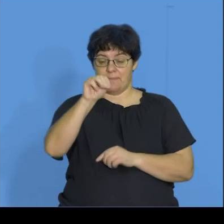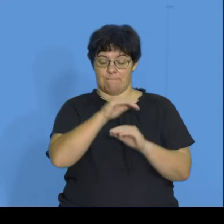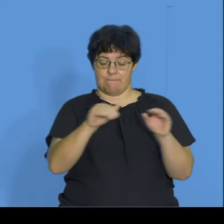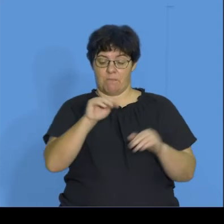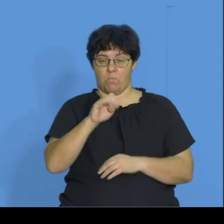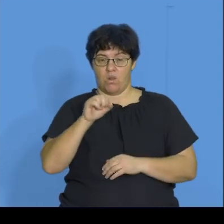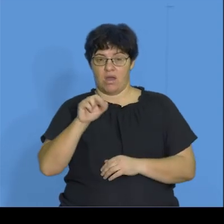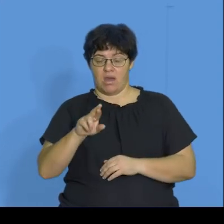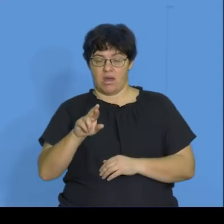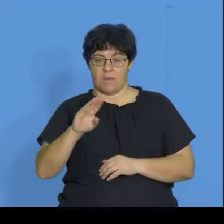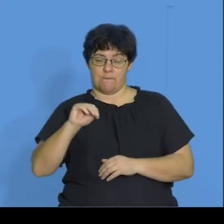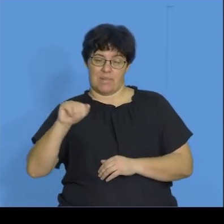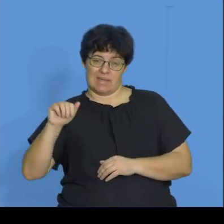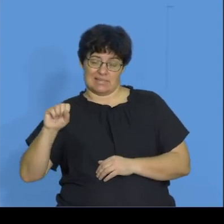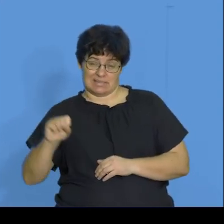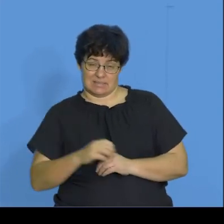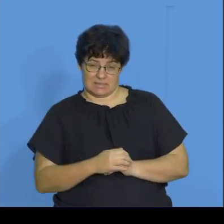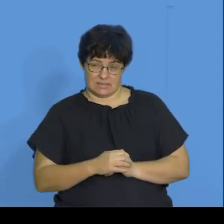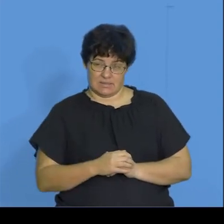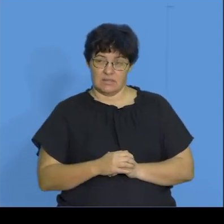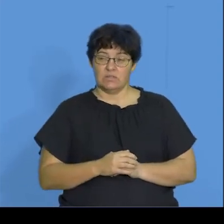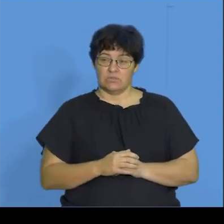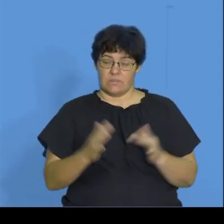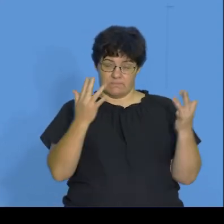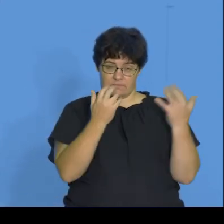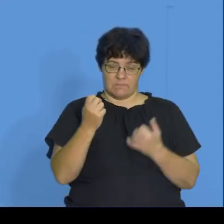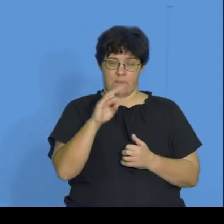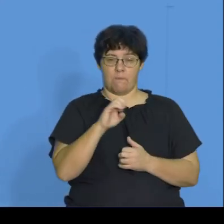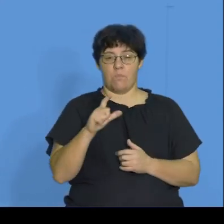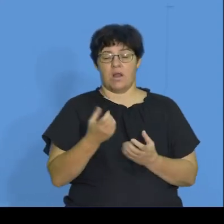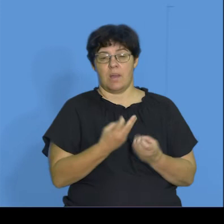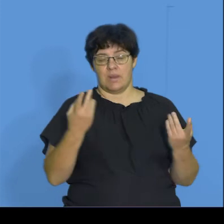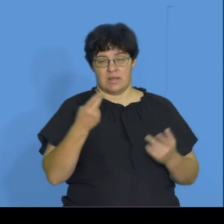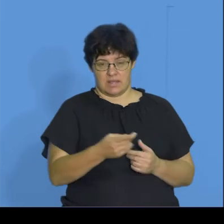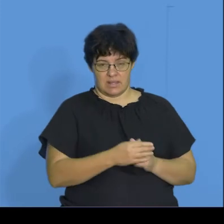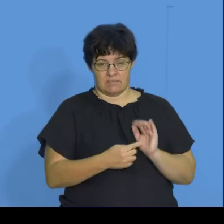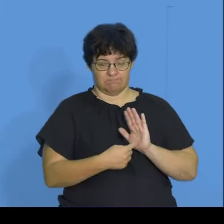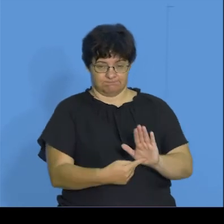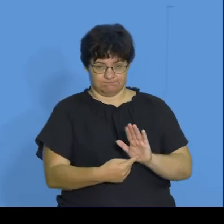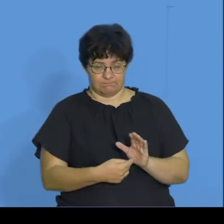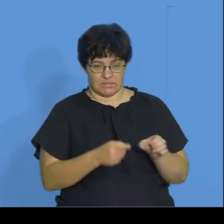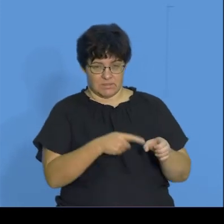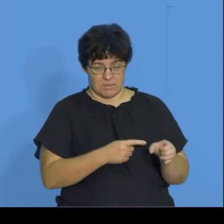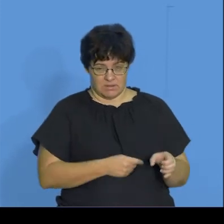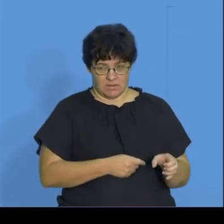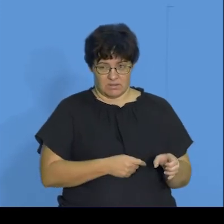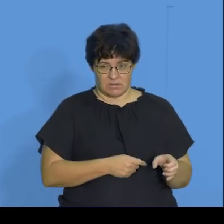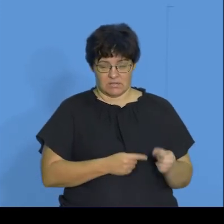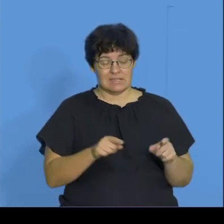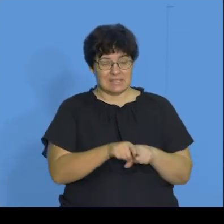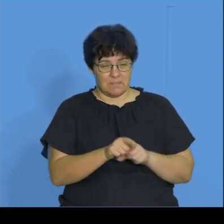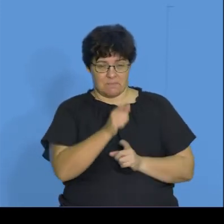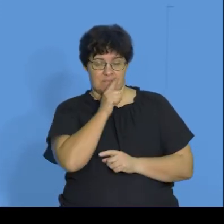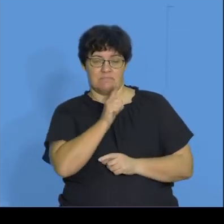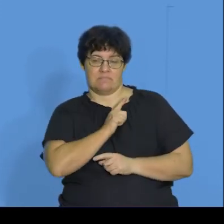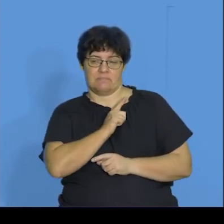mass, okay? So we'll determine the number of moles of calcium carbonate in the sample. And then we are also told that